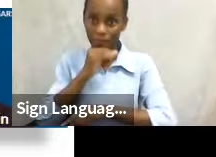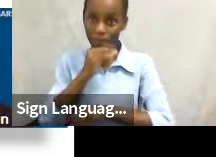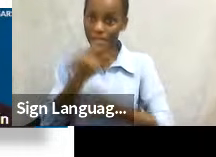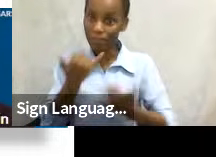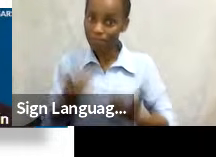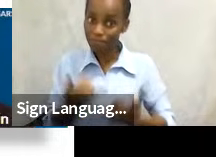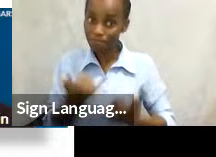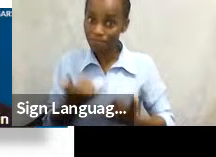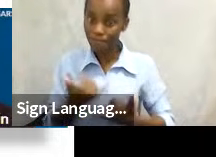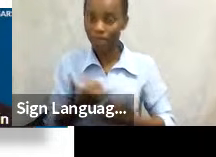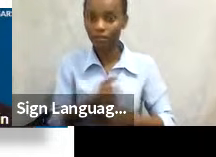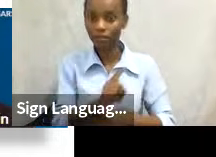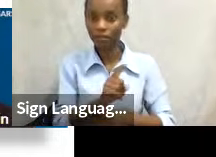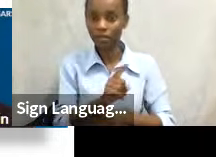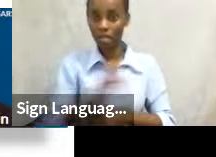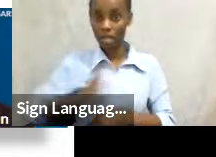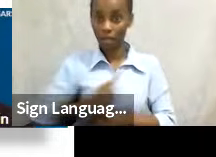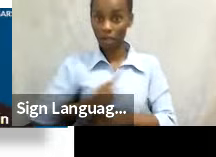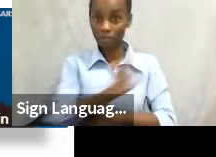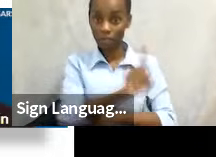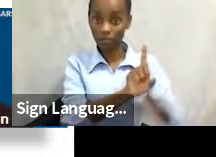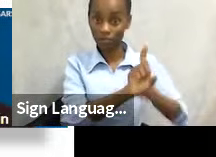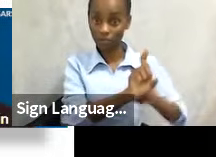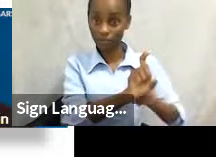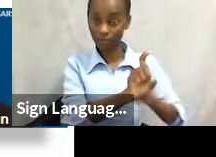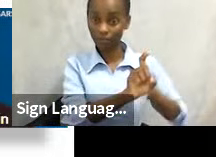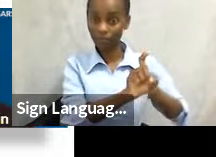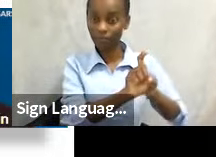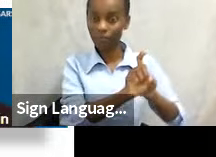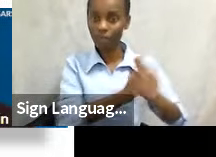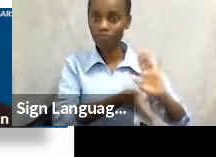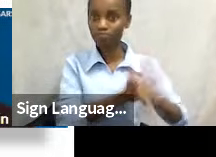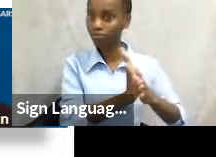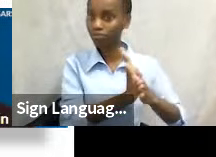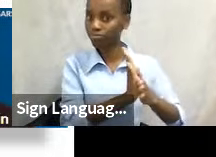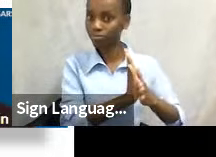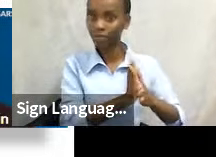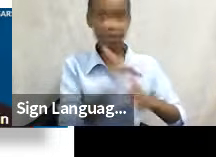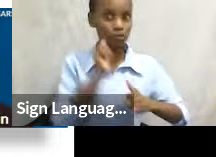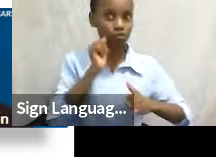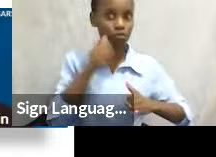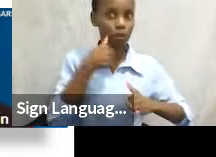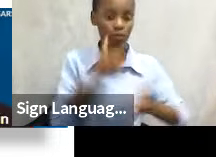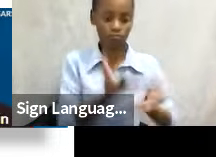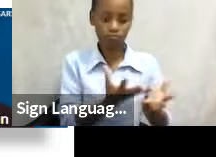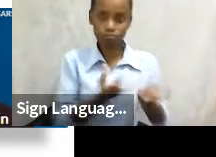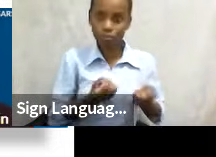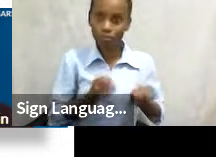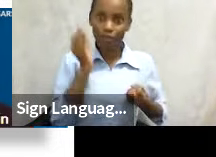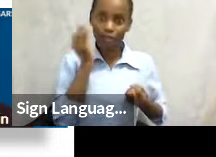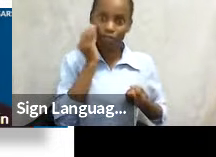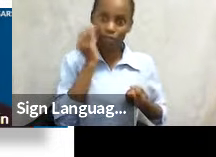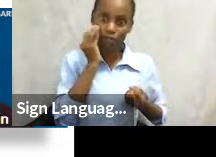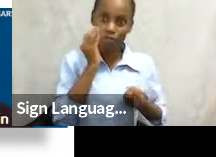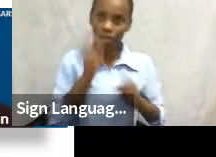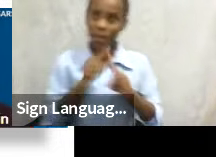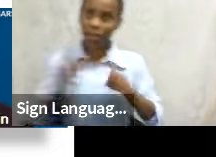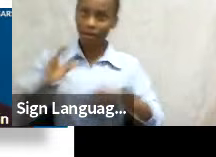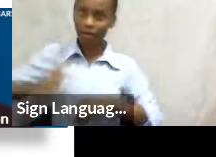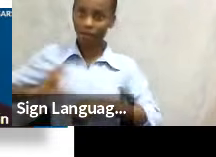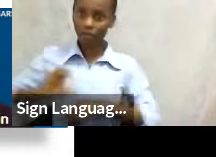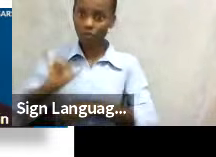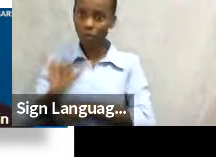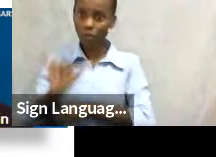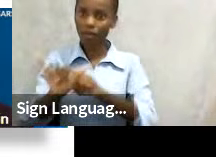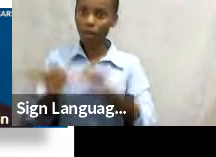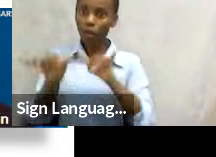day, but client Y is pondering why haven't they received their refund. It's now 4 or 5 working days post